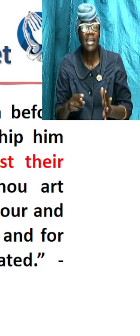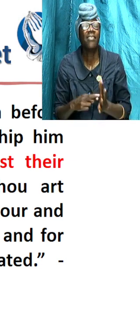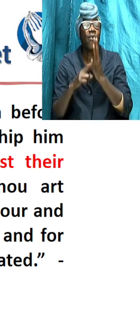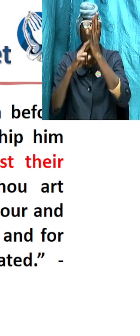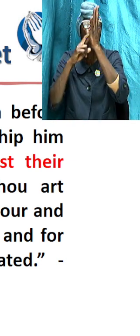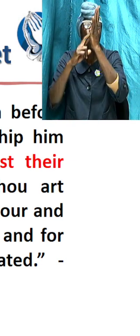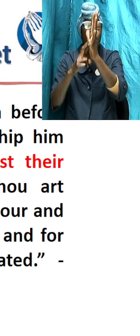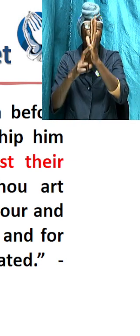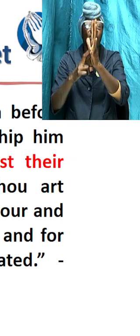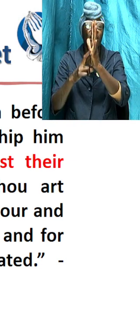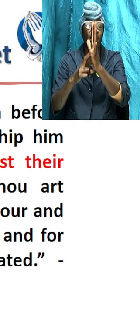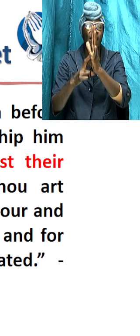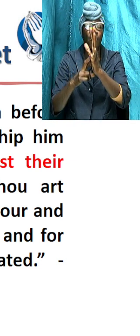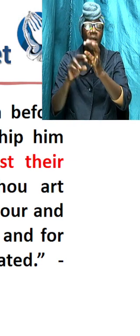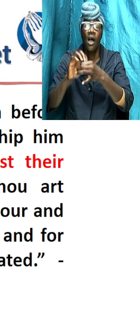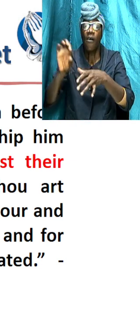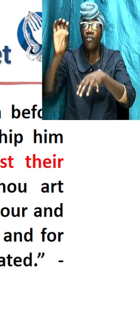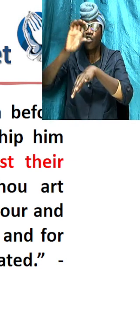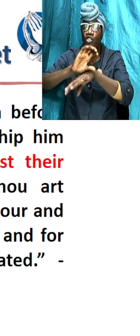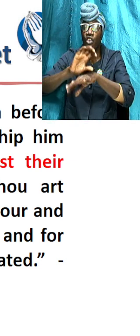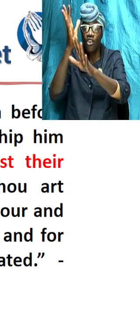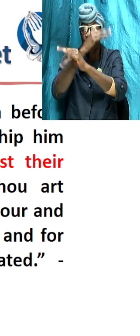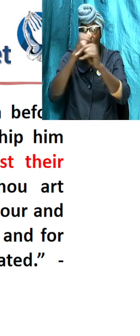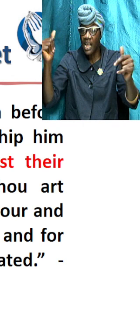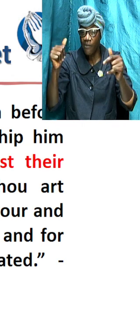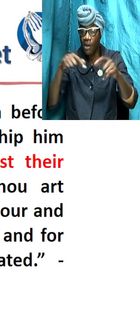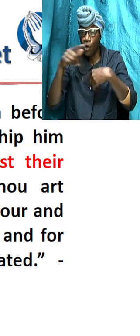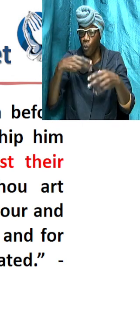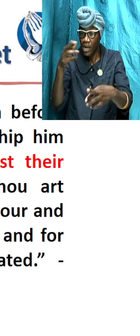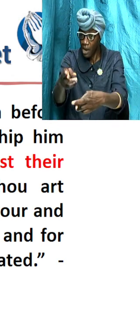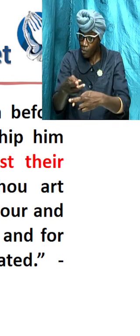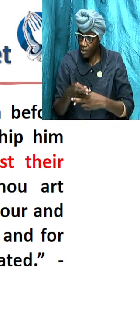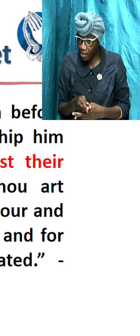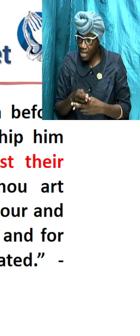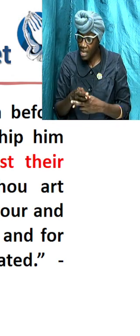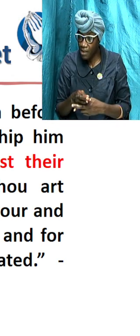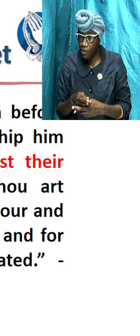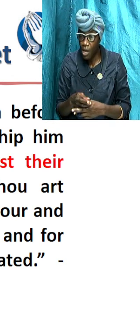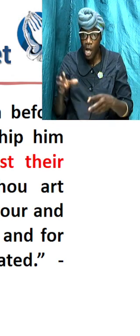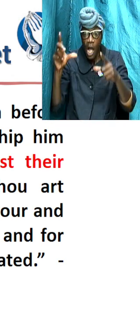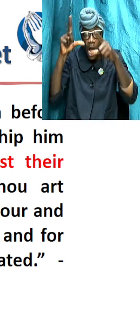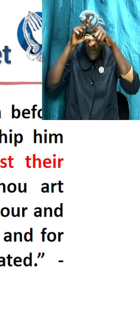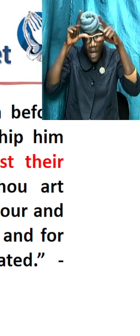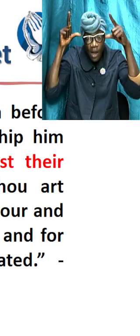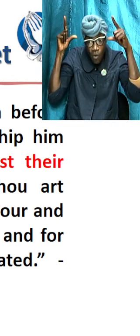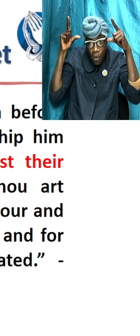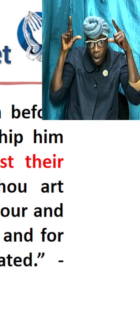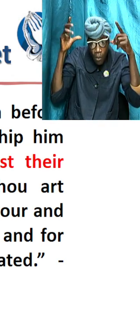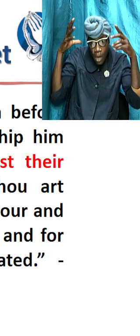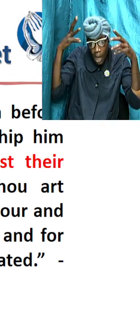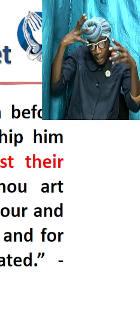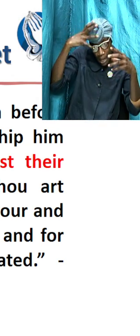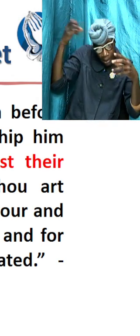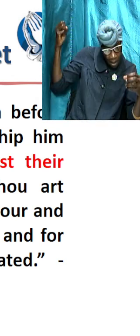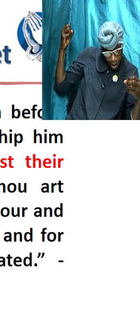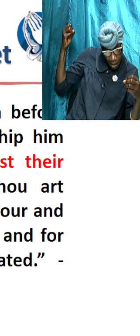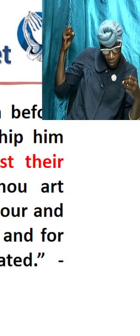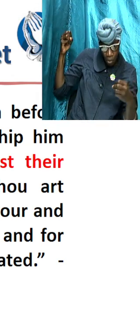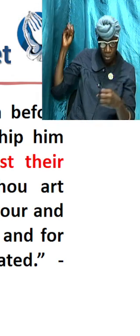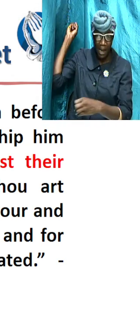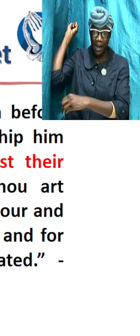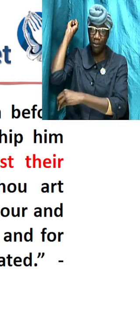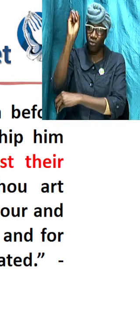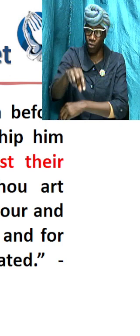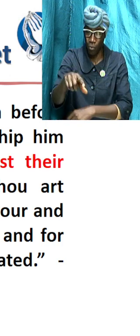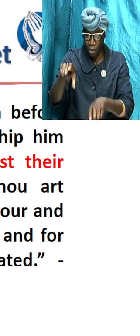representation of the church in heaven. But when they get the crowns, guess what they do? They cast it at his feet. The